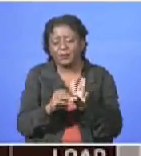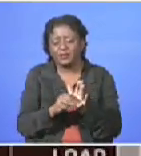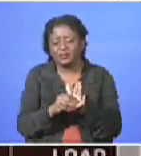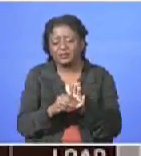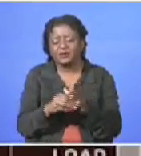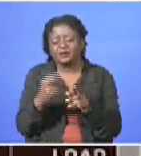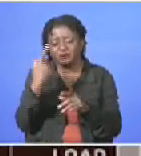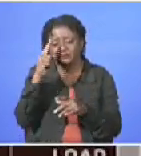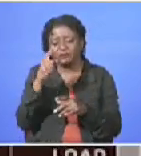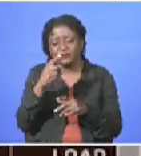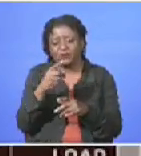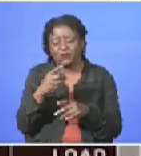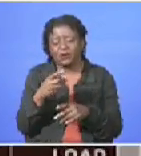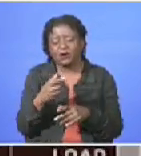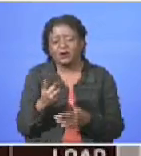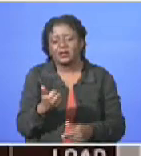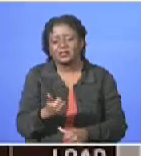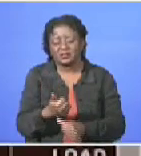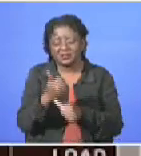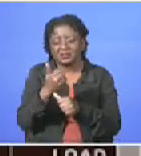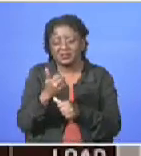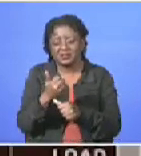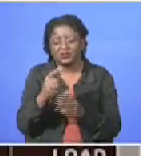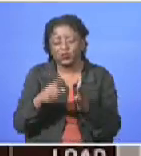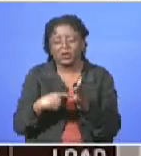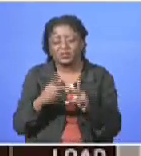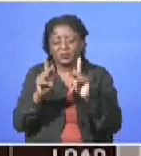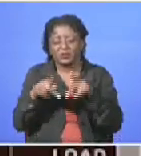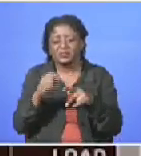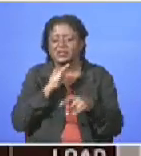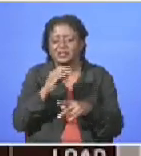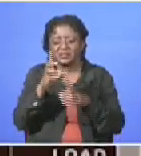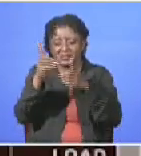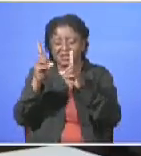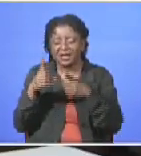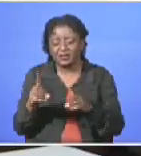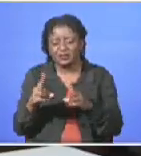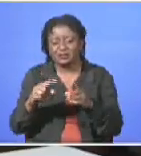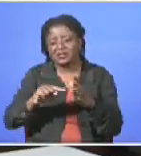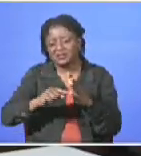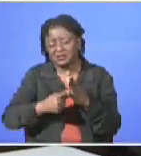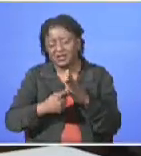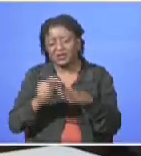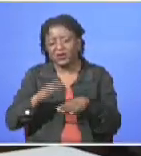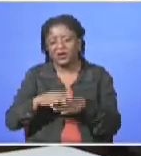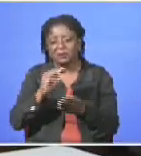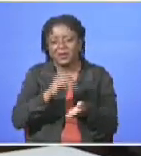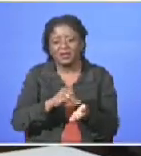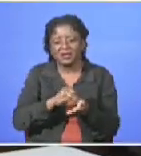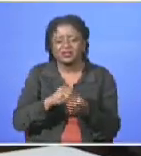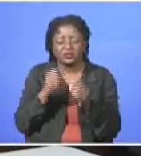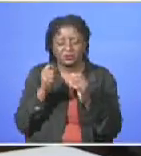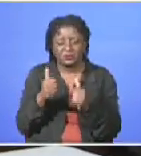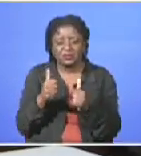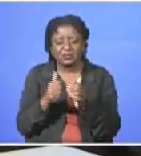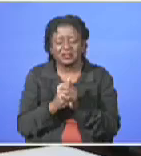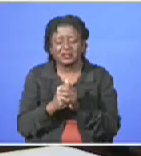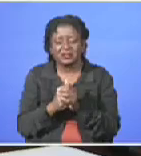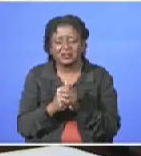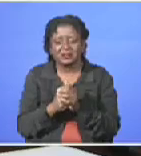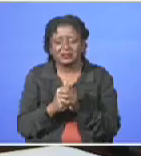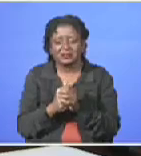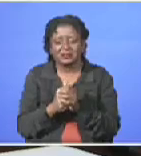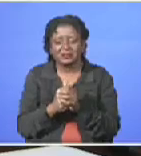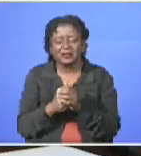with HIV, they are started on medication immediately, and it is accessible. HIV medication, the antiretroviral therapy,